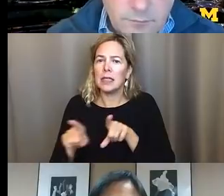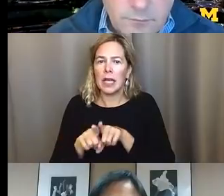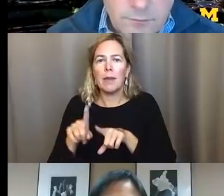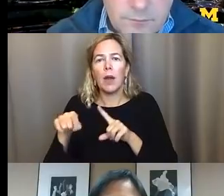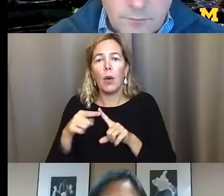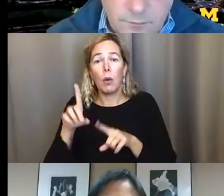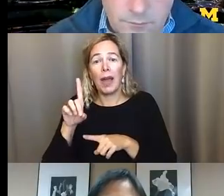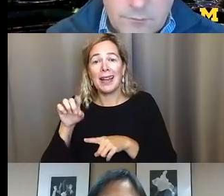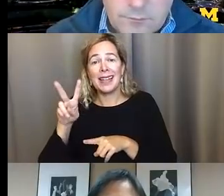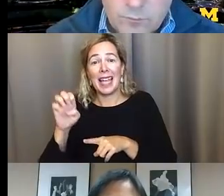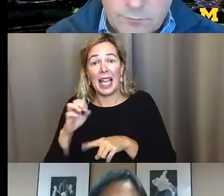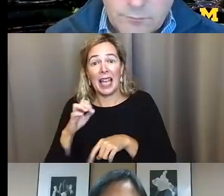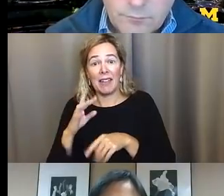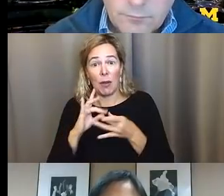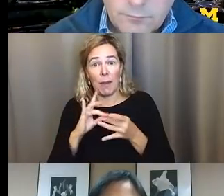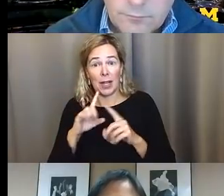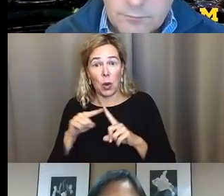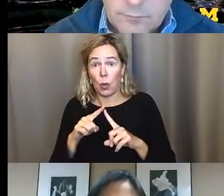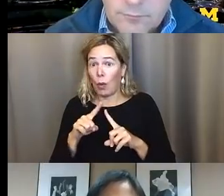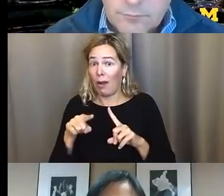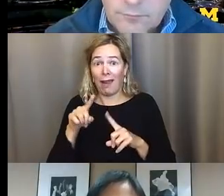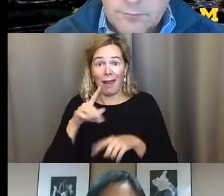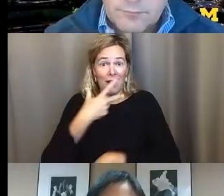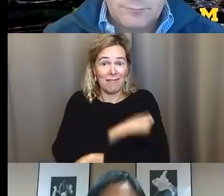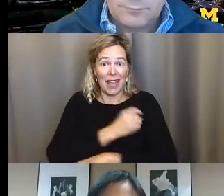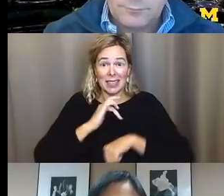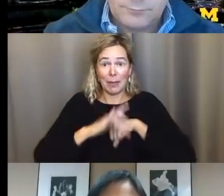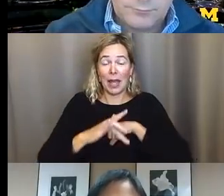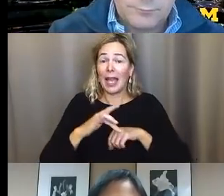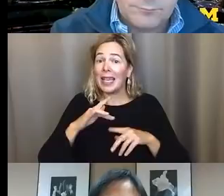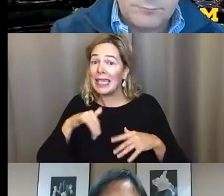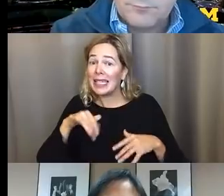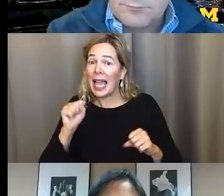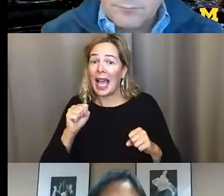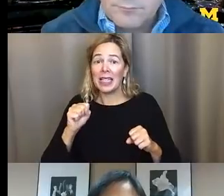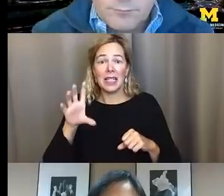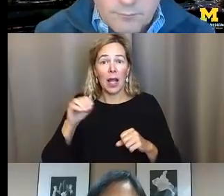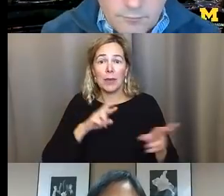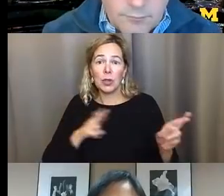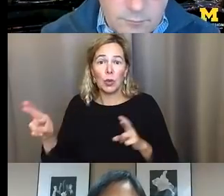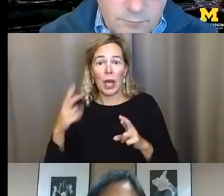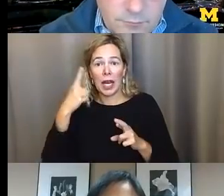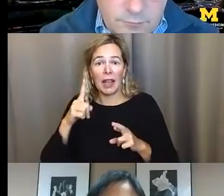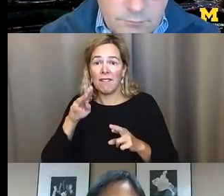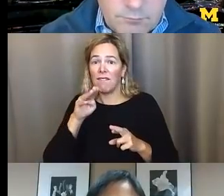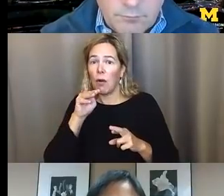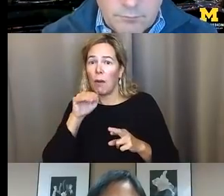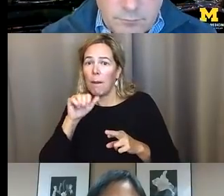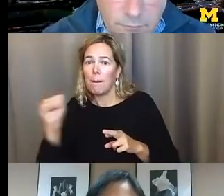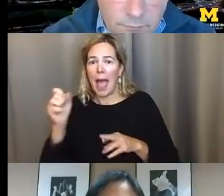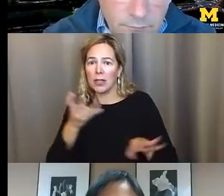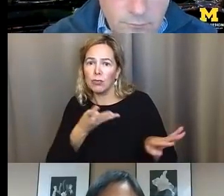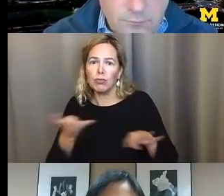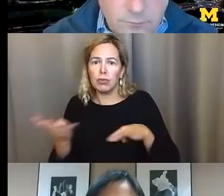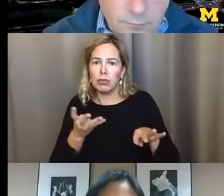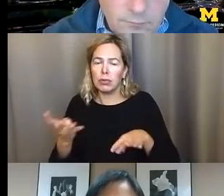become available, although every company is geared up to mass produce, initially it wouldn't be sufficient for everyone. So there will be